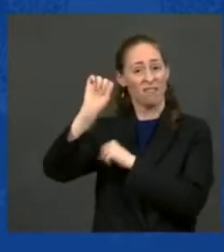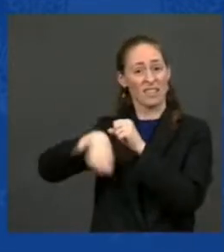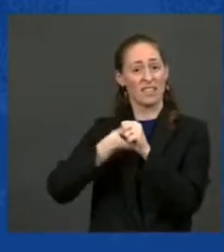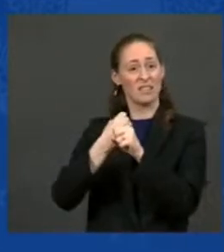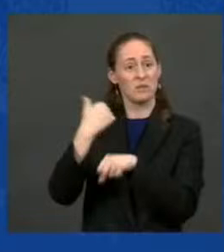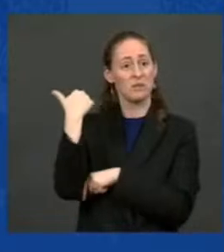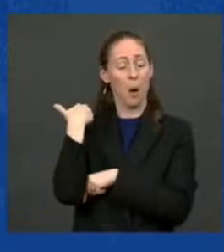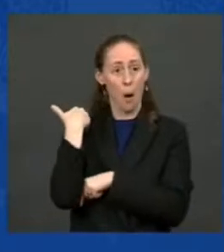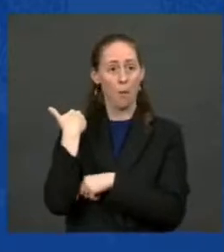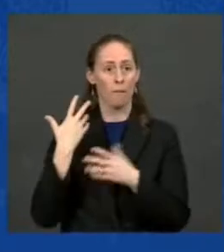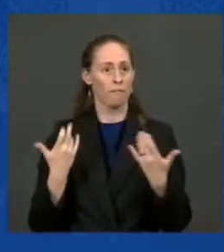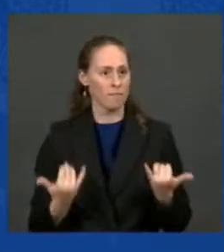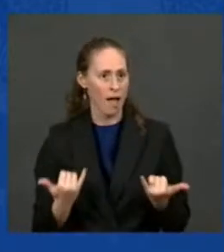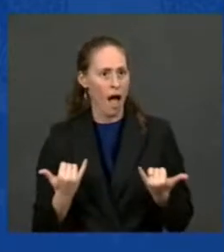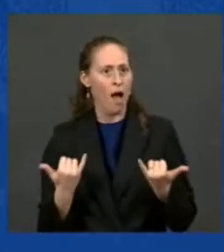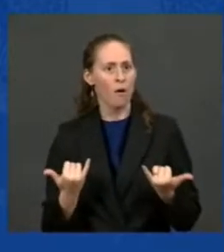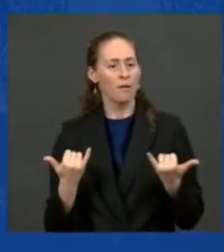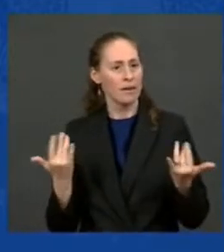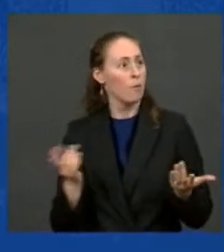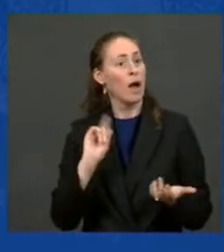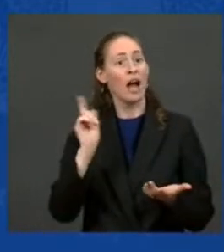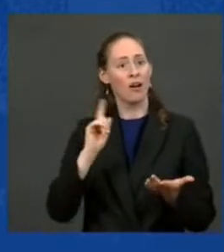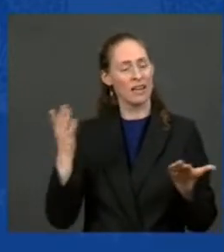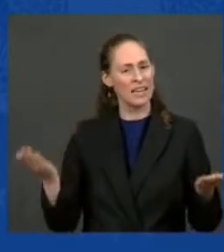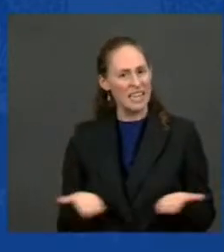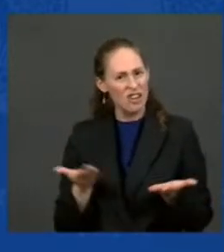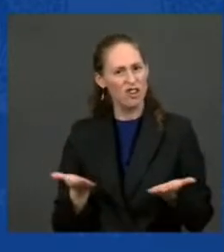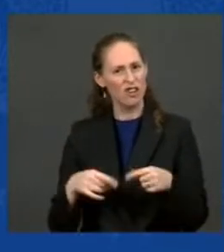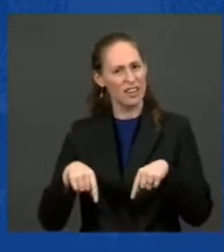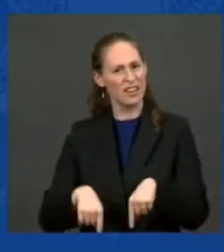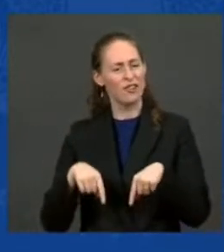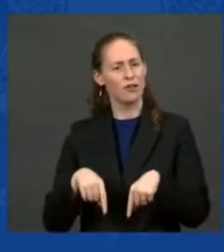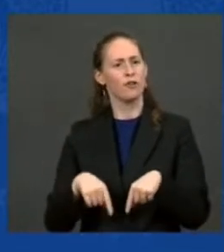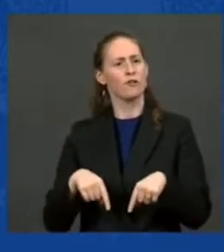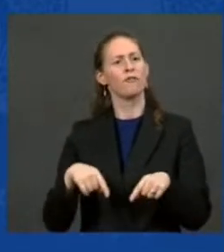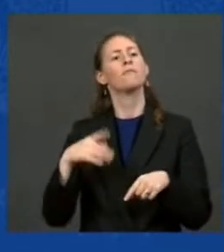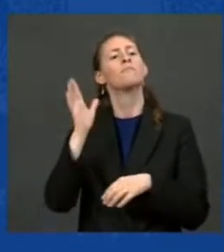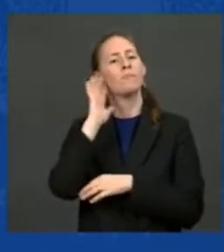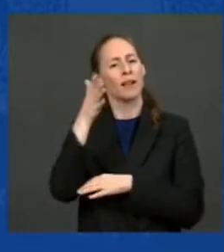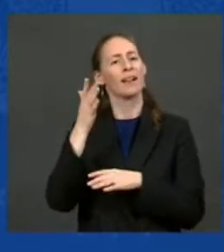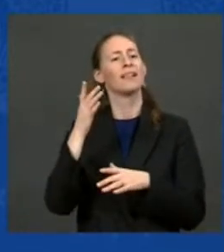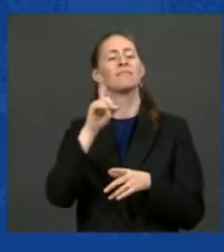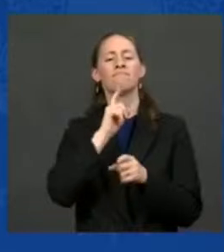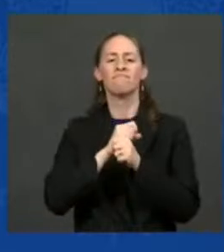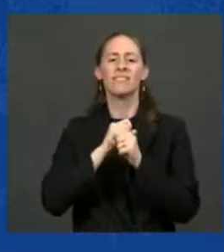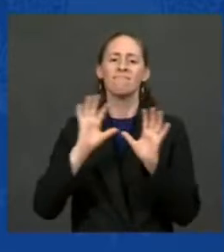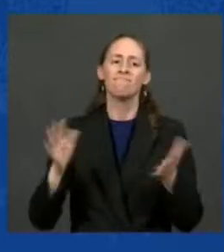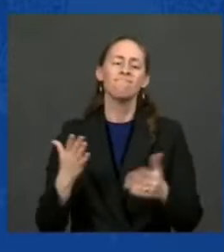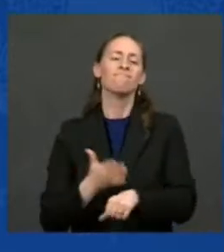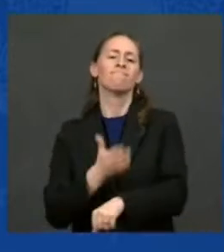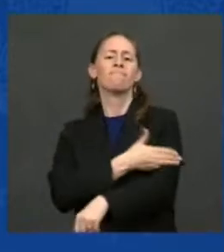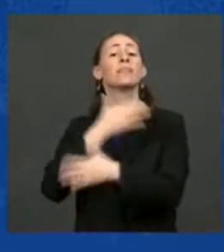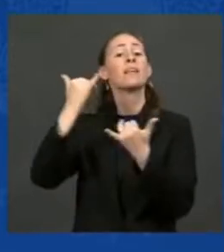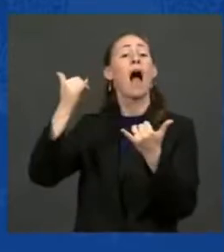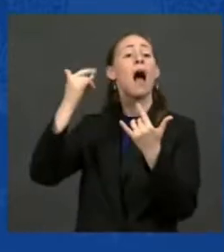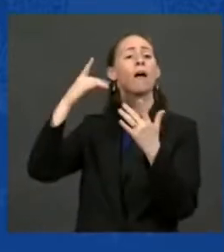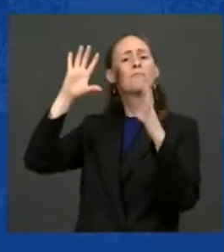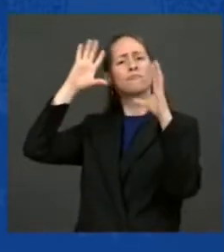this university, in this our country, we will invoke the precedents and call upon the law that was made in